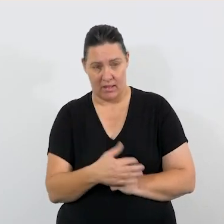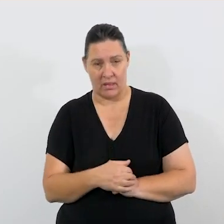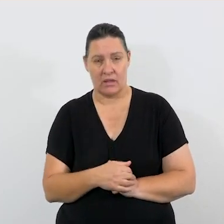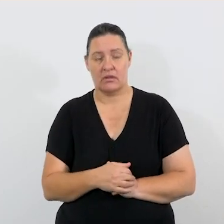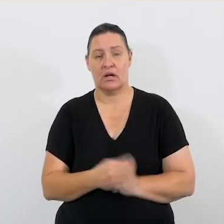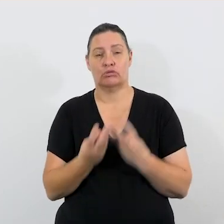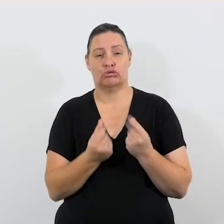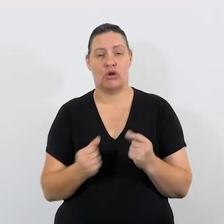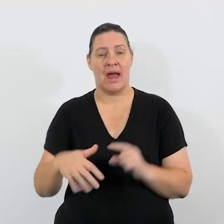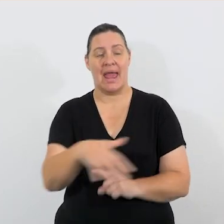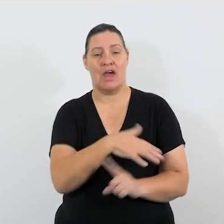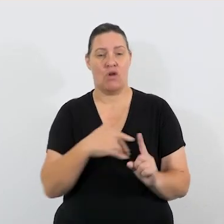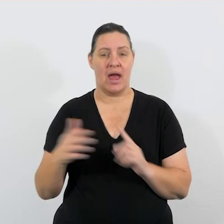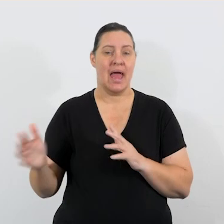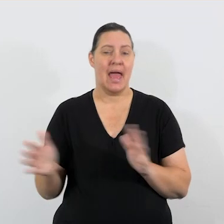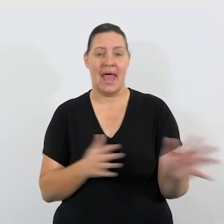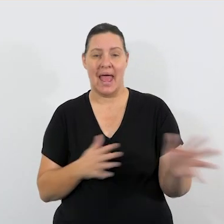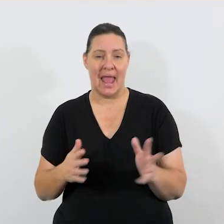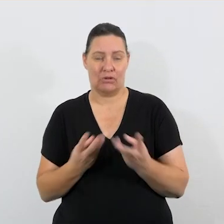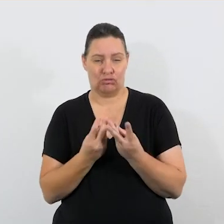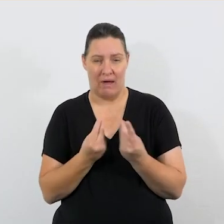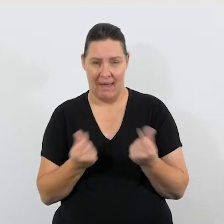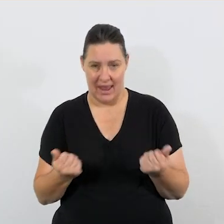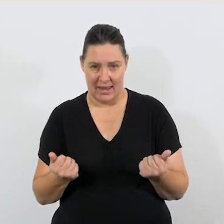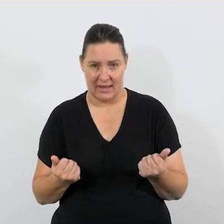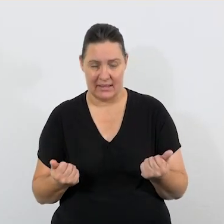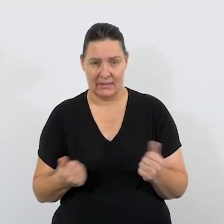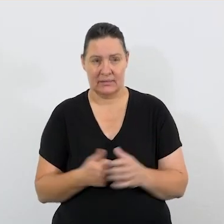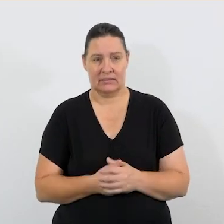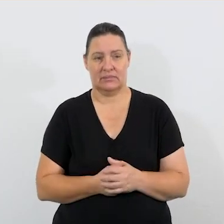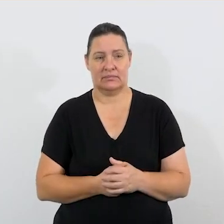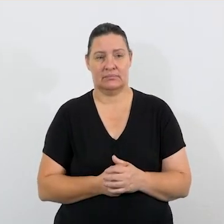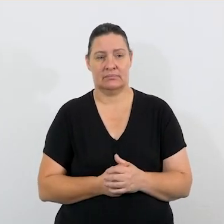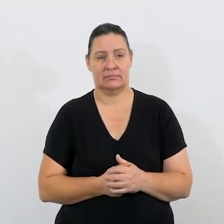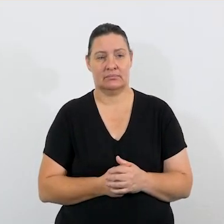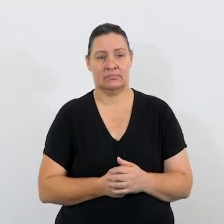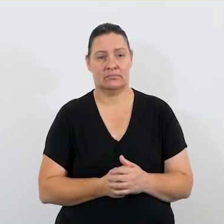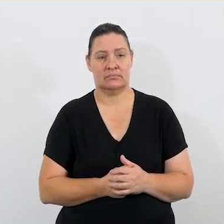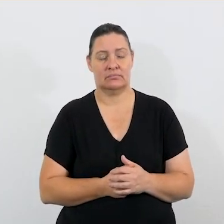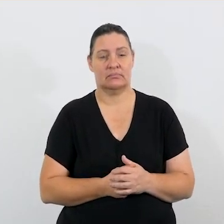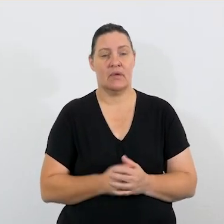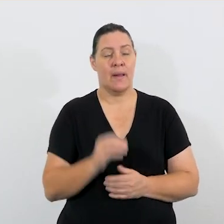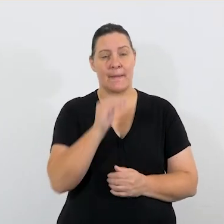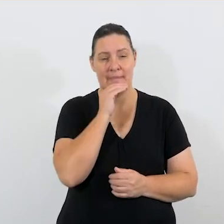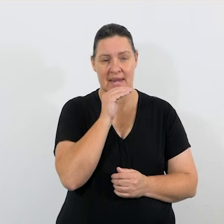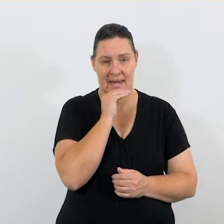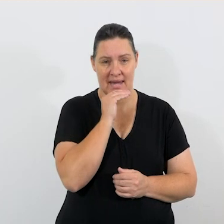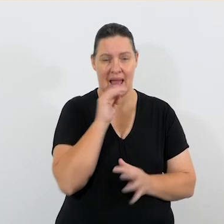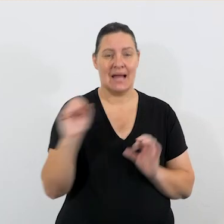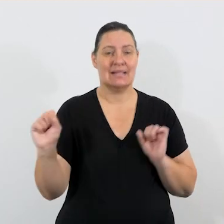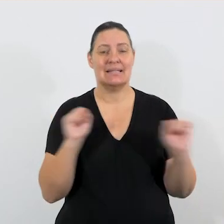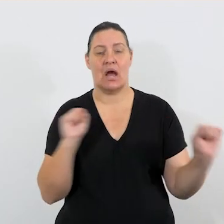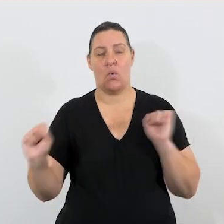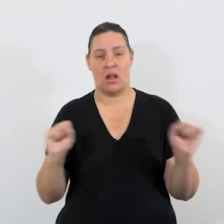very well, in a dry area, the air is very dry. Okay? That means that